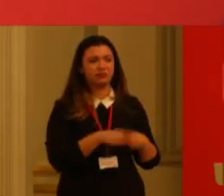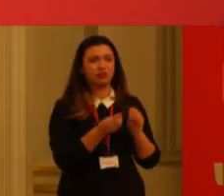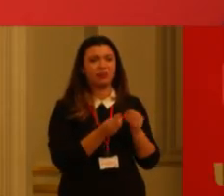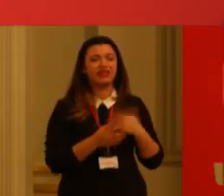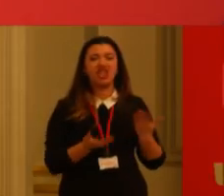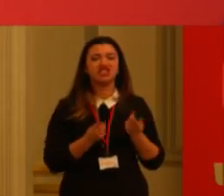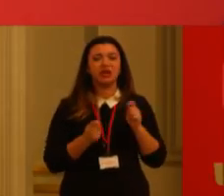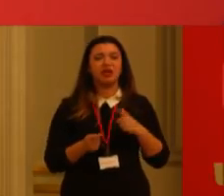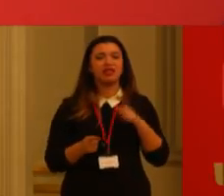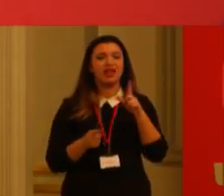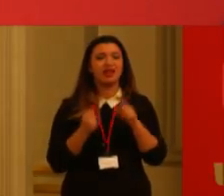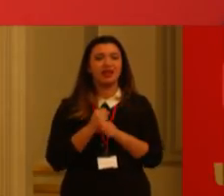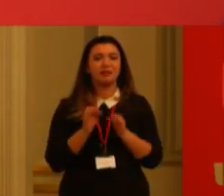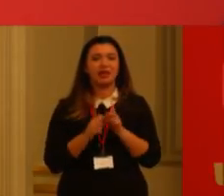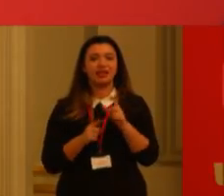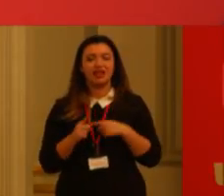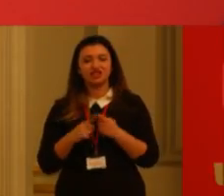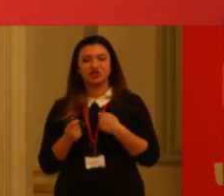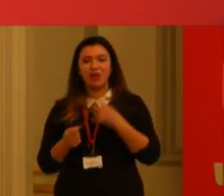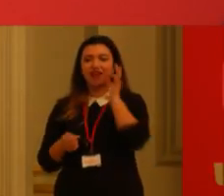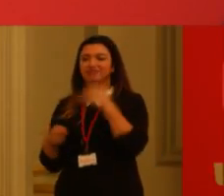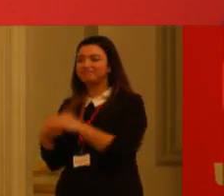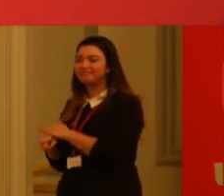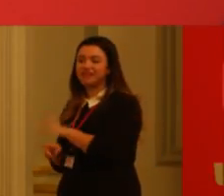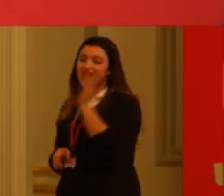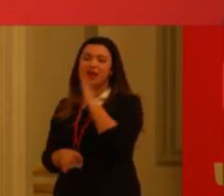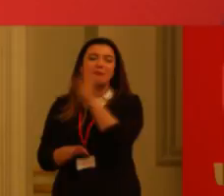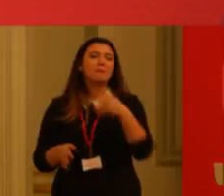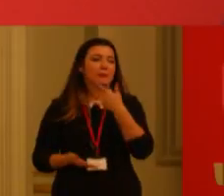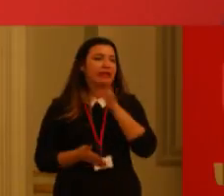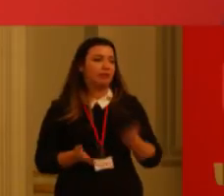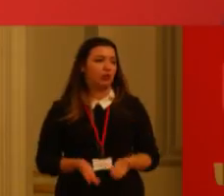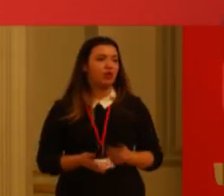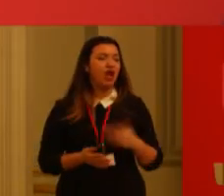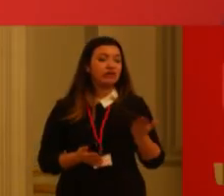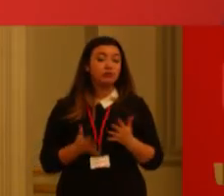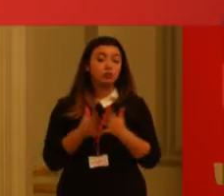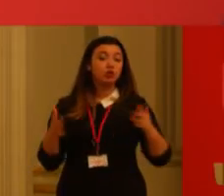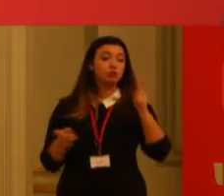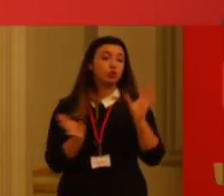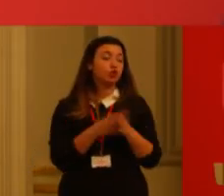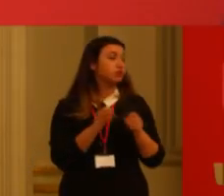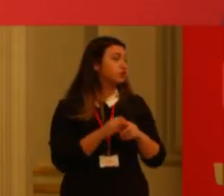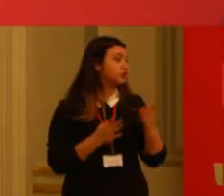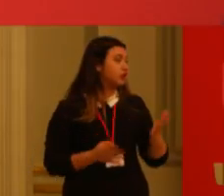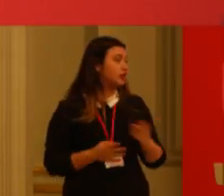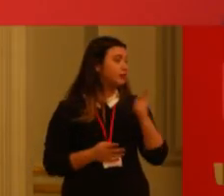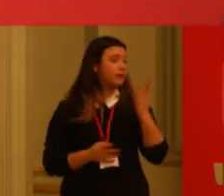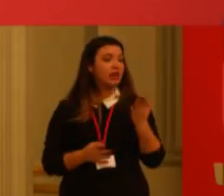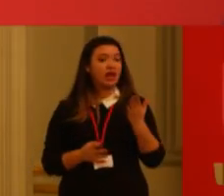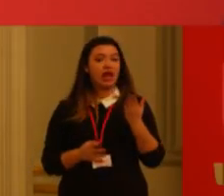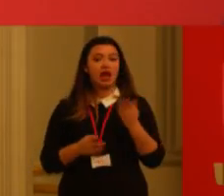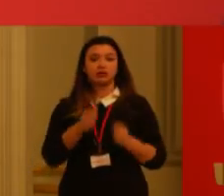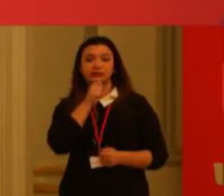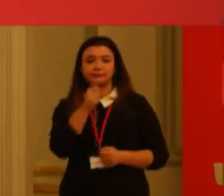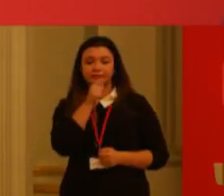homosexual, but though I am explicitly mentioning that, my family does not know what my